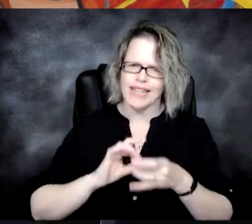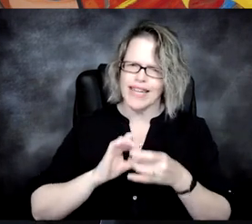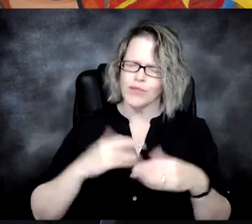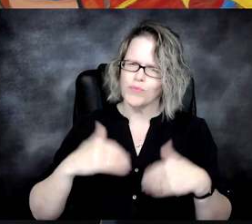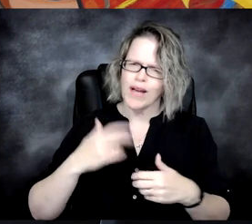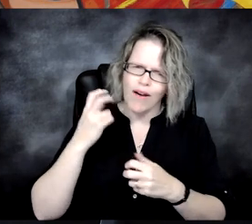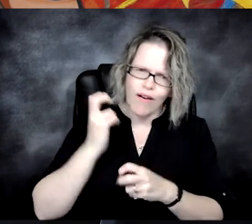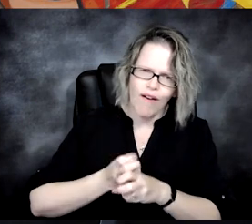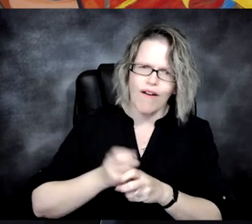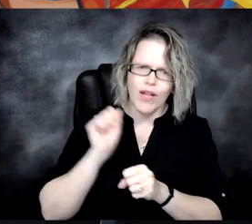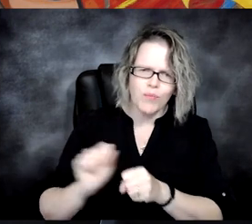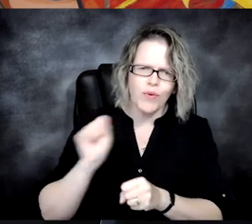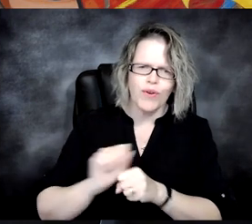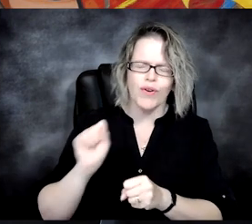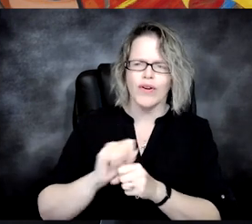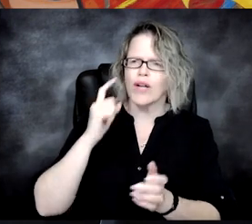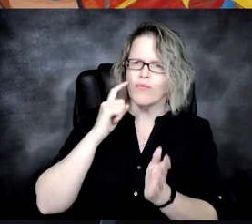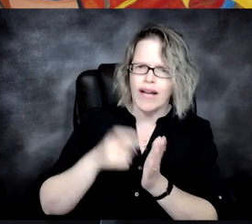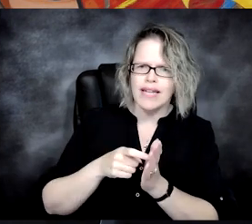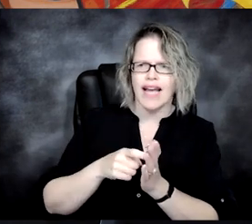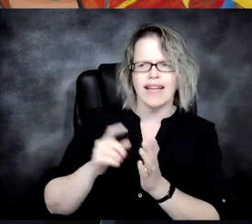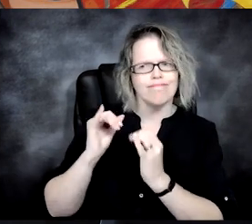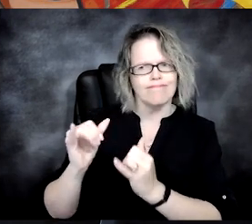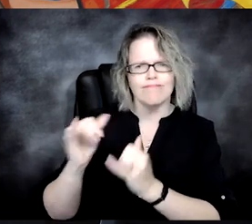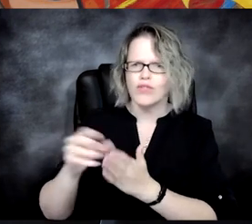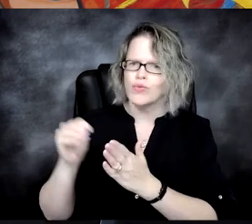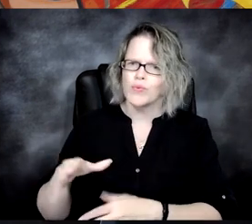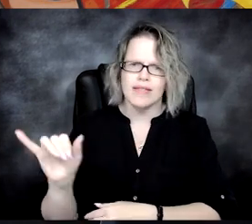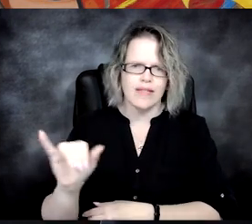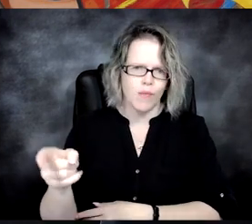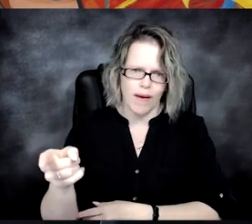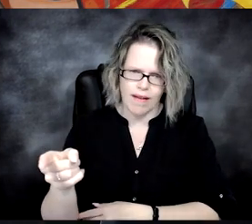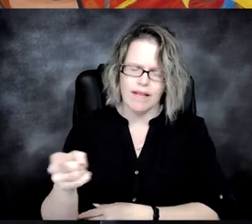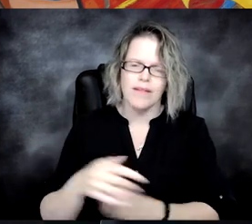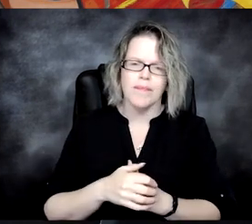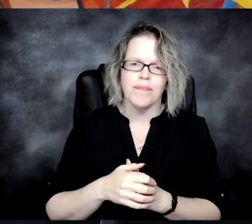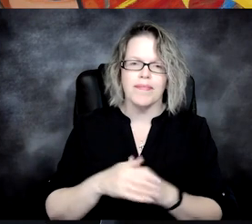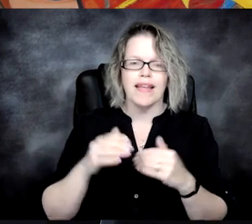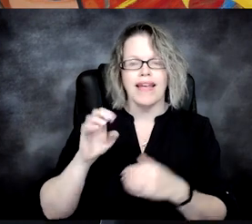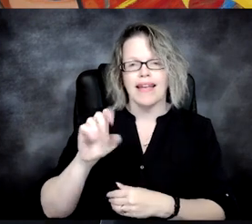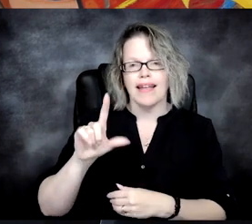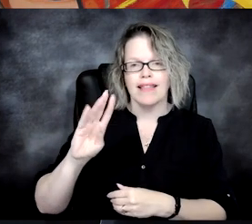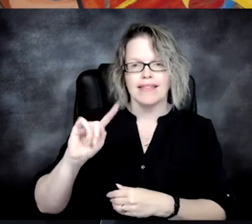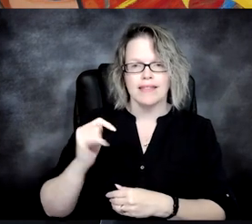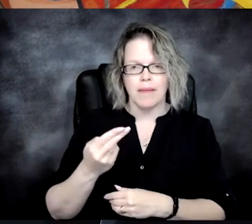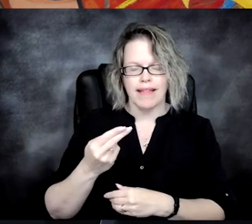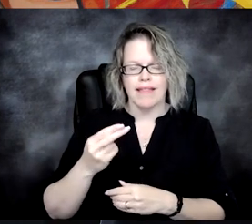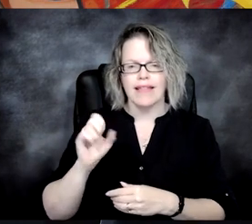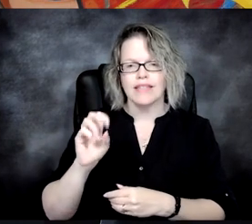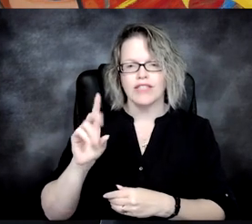have worked and how much they recognize what students have been through as well. Introducing our award is Elizabeth Schmitz. She leads our